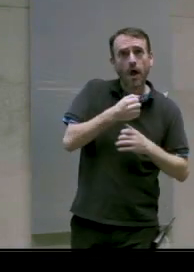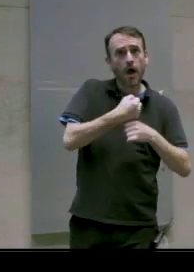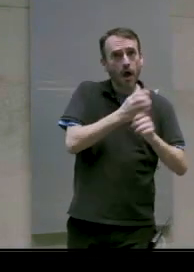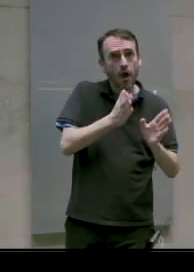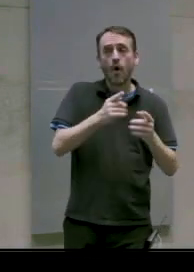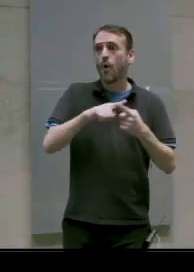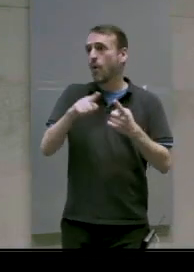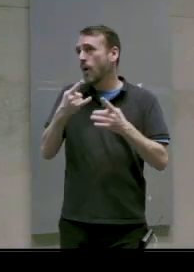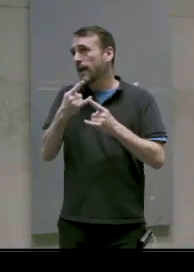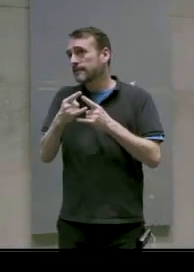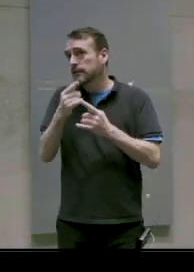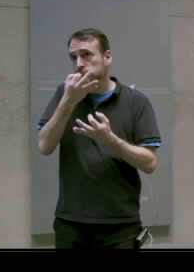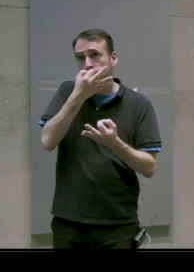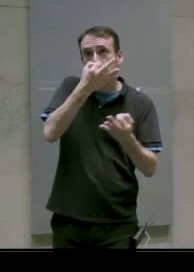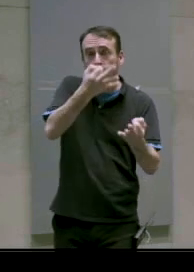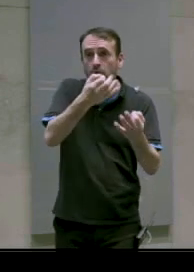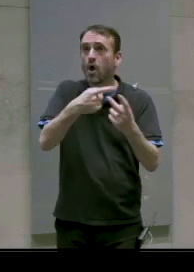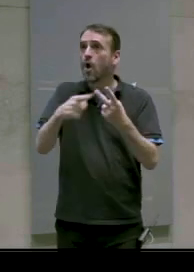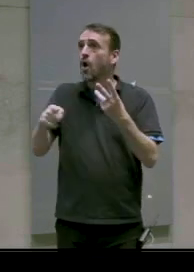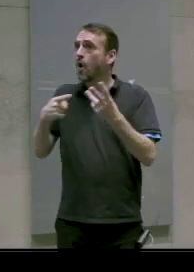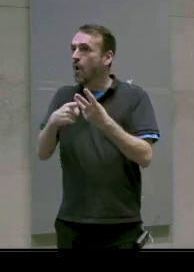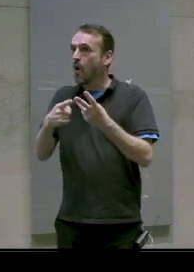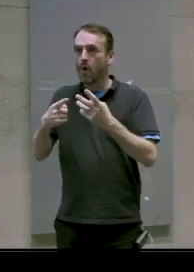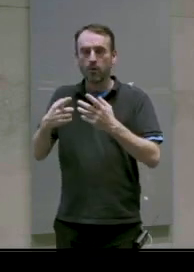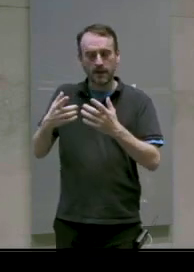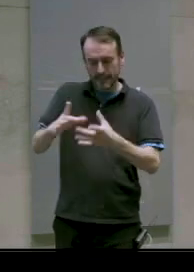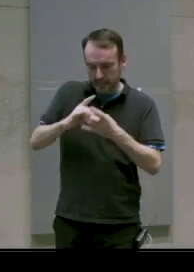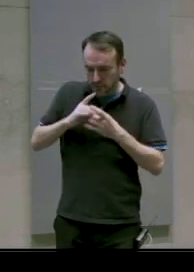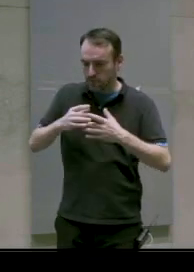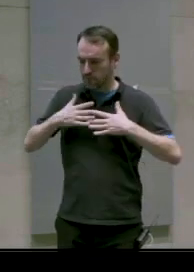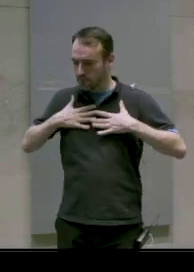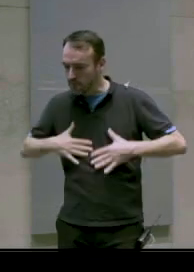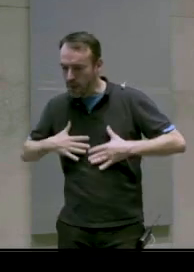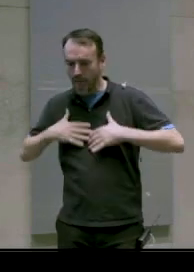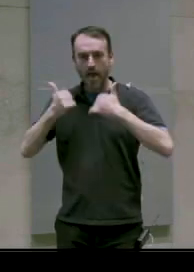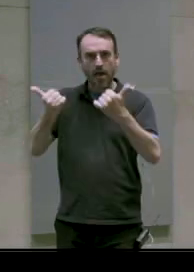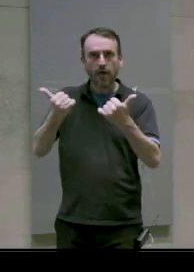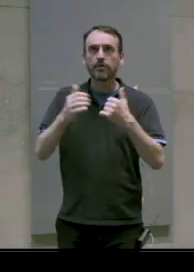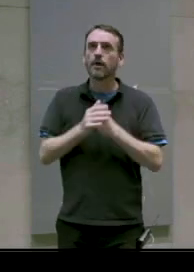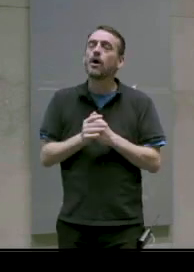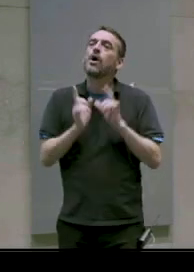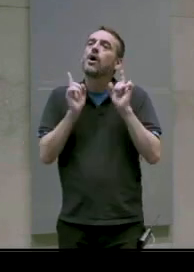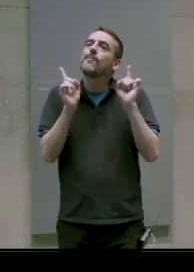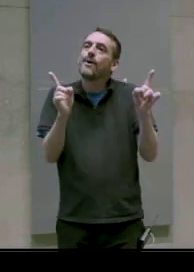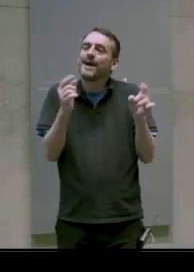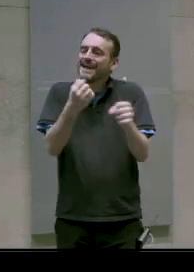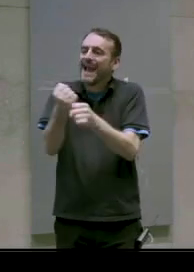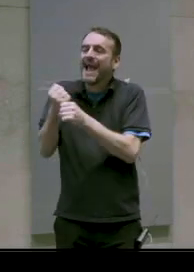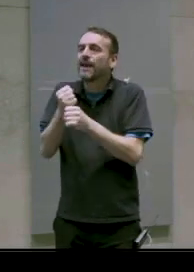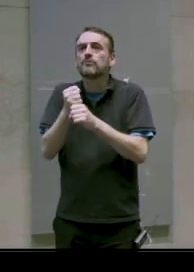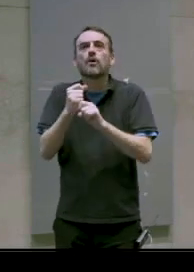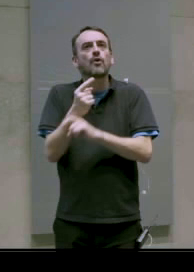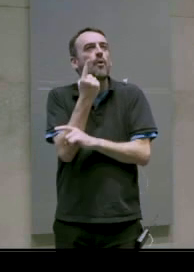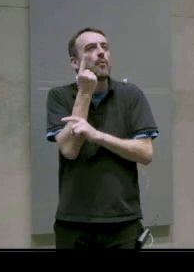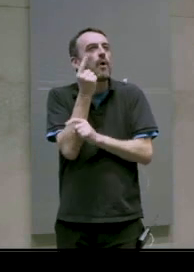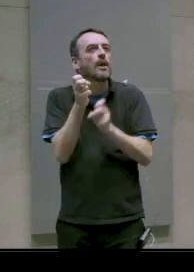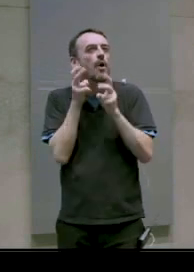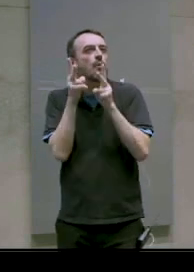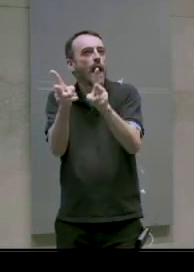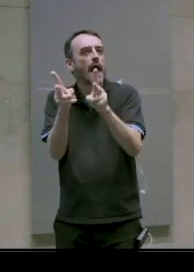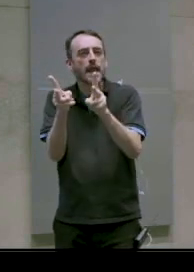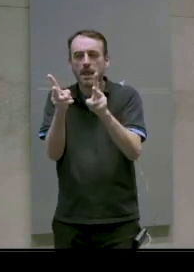As a whole, this also means that there is not one way to play games for self-care, but that all games can be reframed for it for